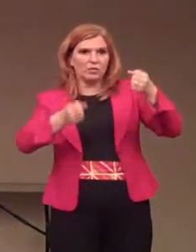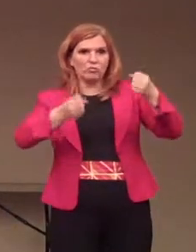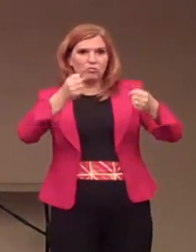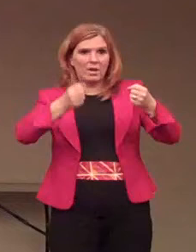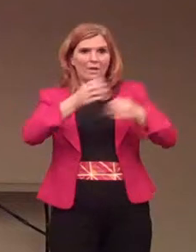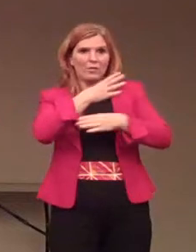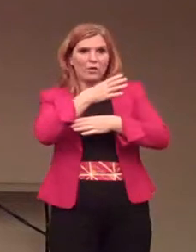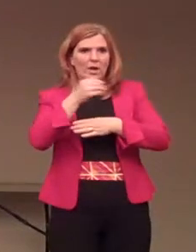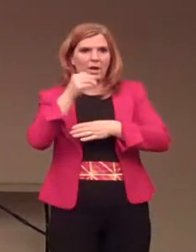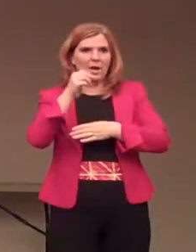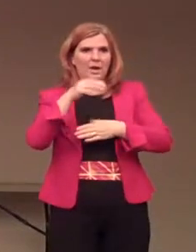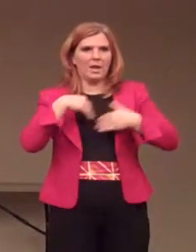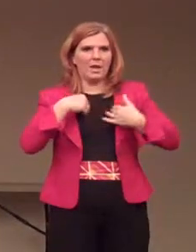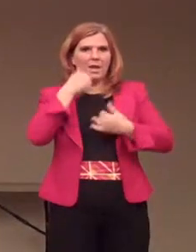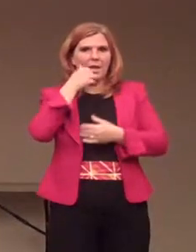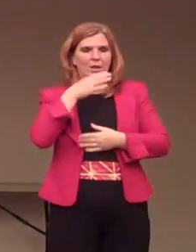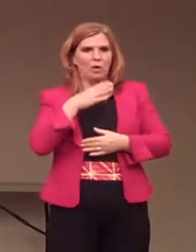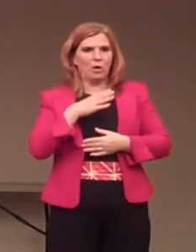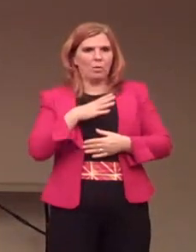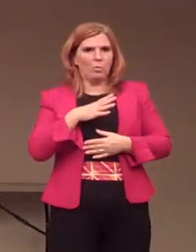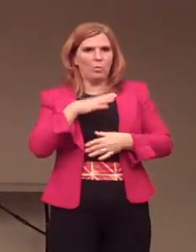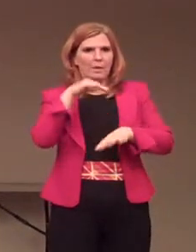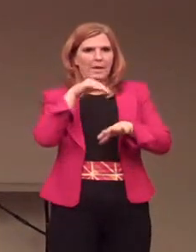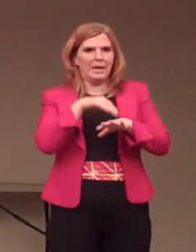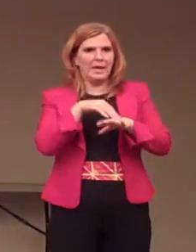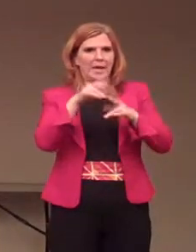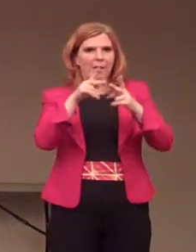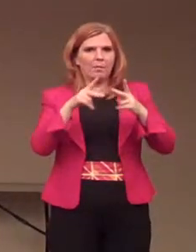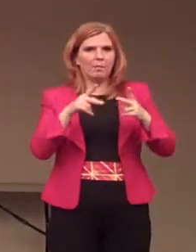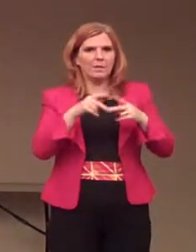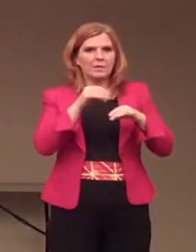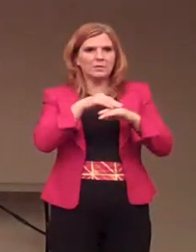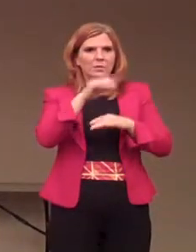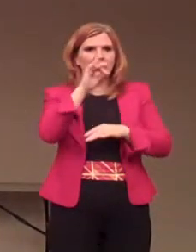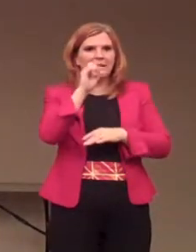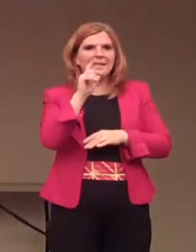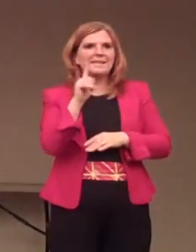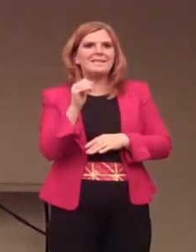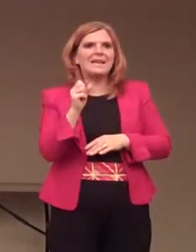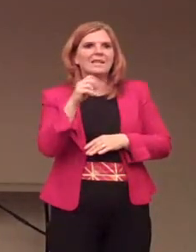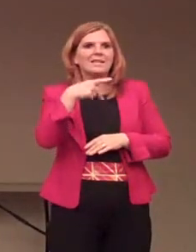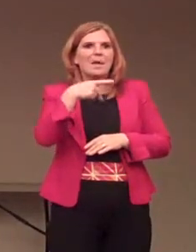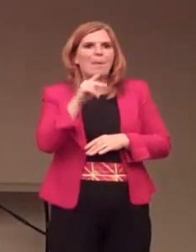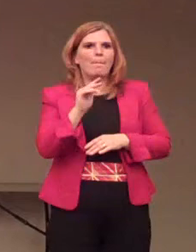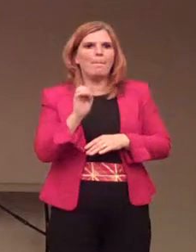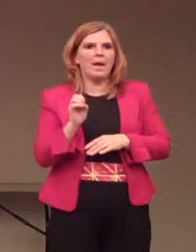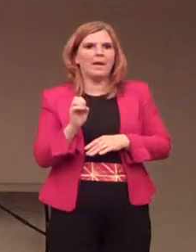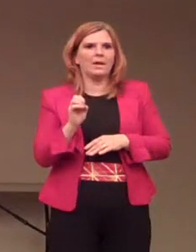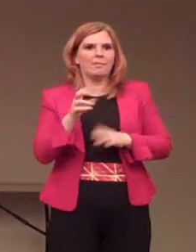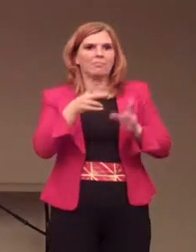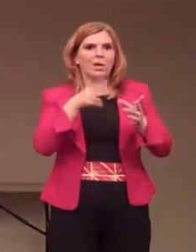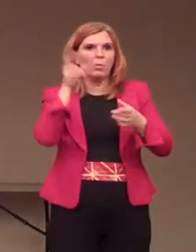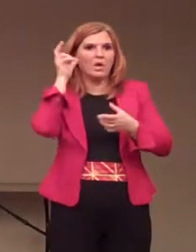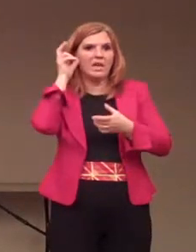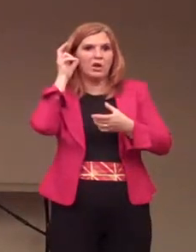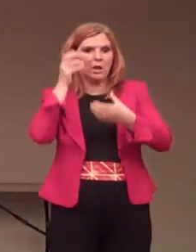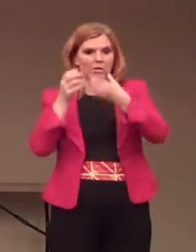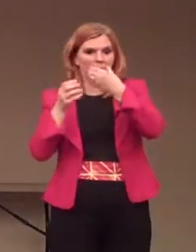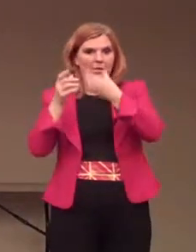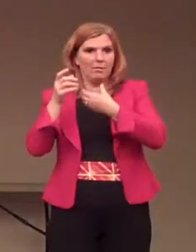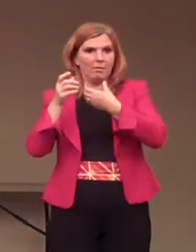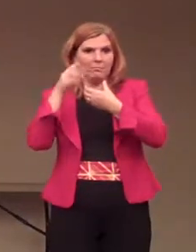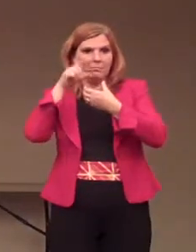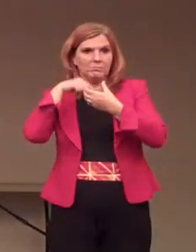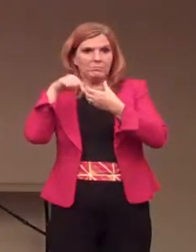and a young woman at a place called Dallas Pike. You